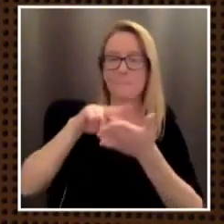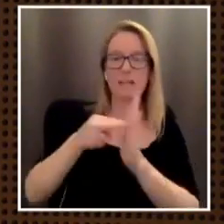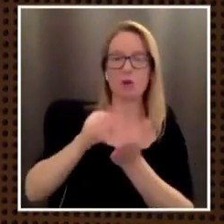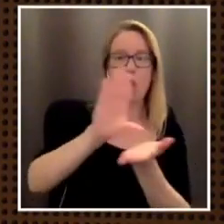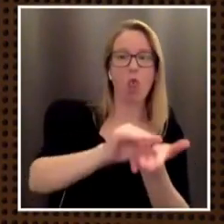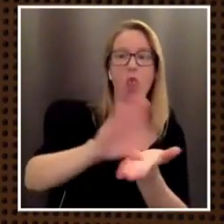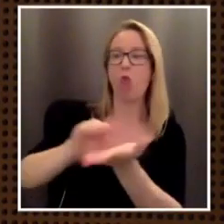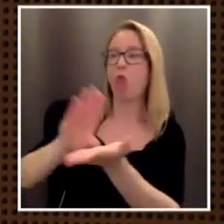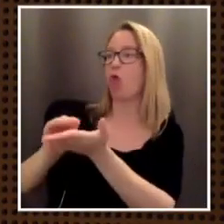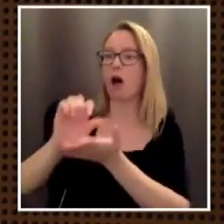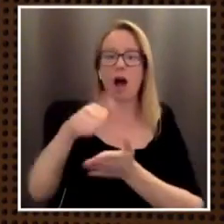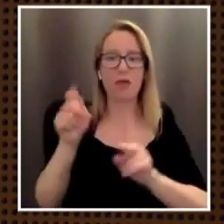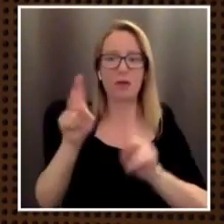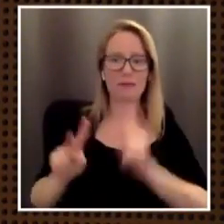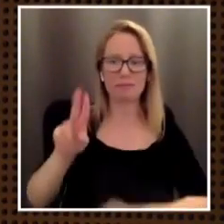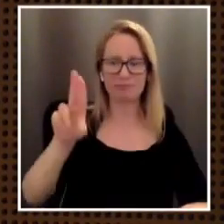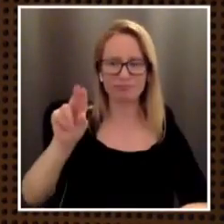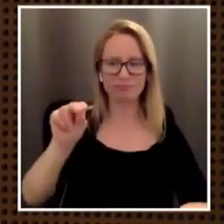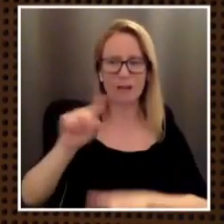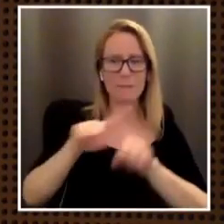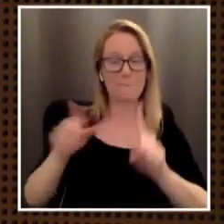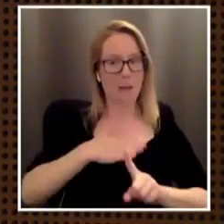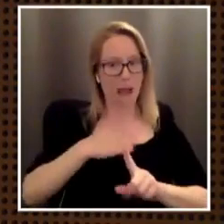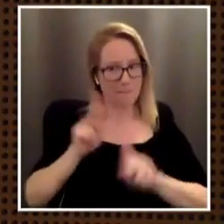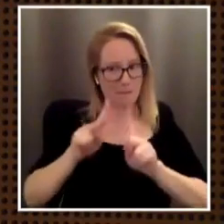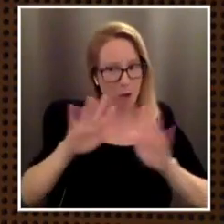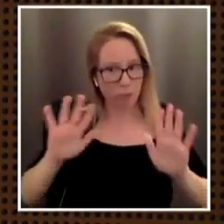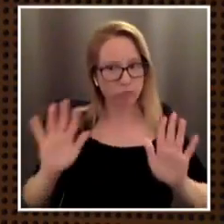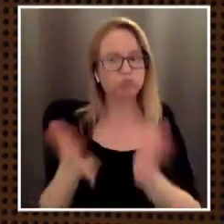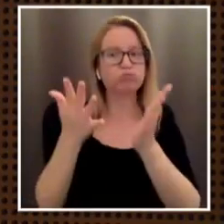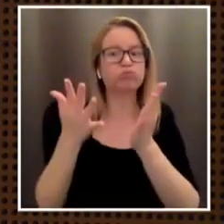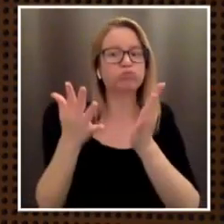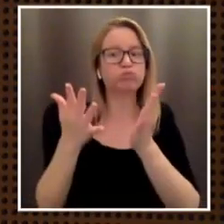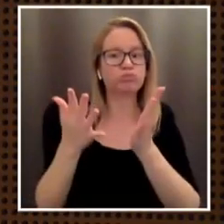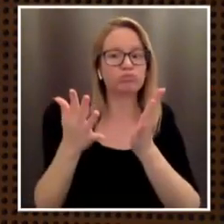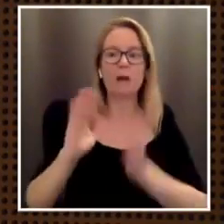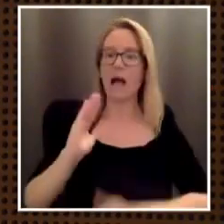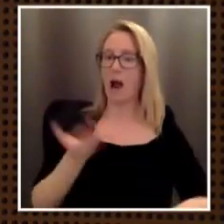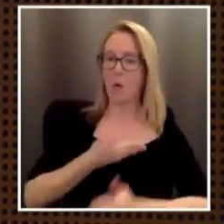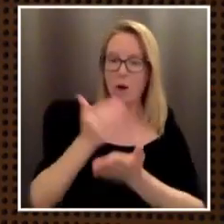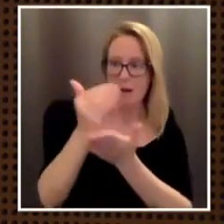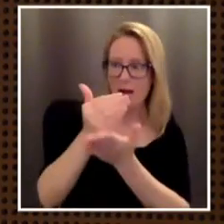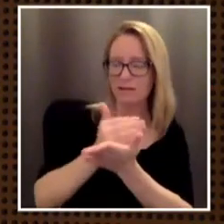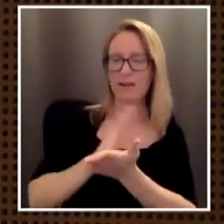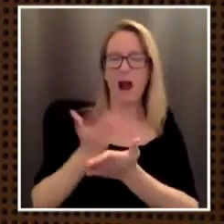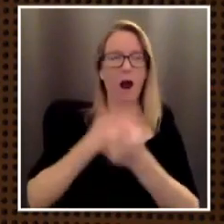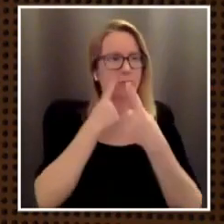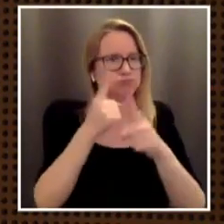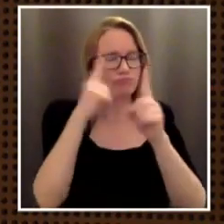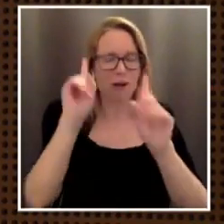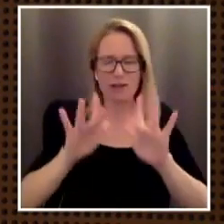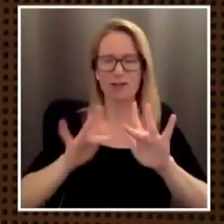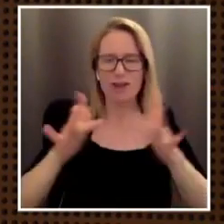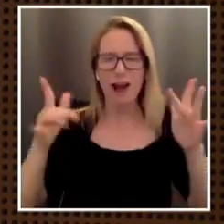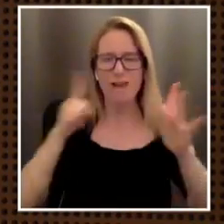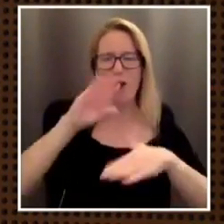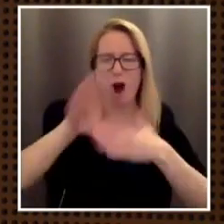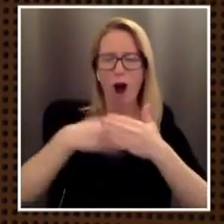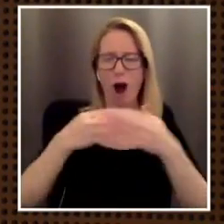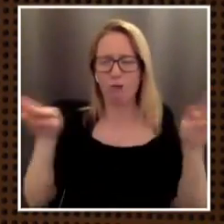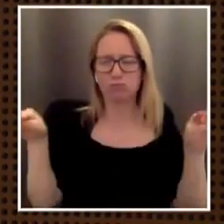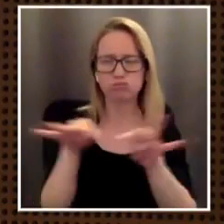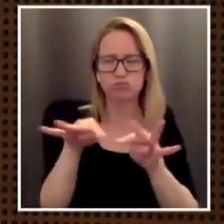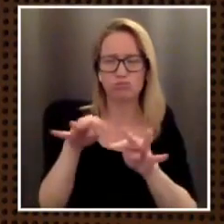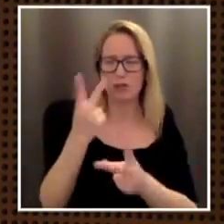other people, but to lift my people, to let our lessons and achievements shine for everyone to see and